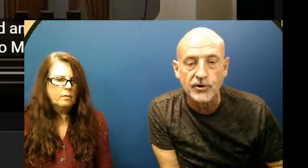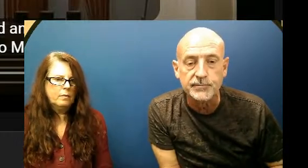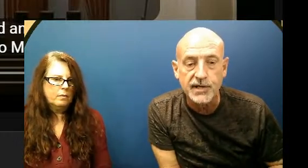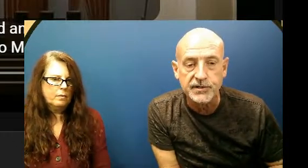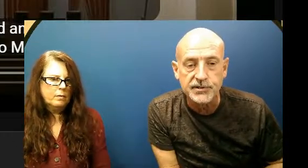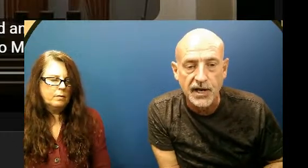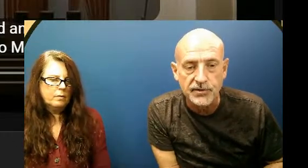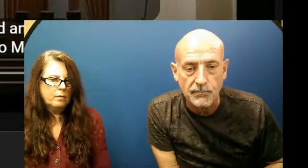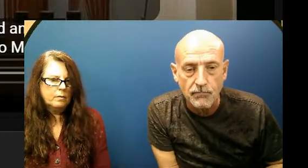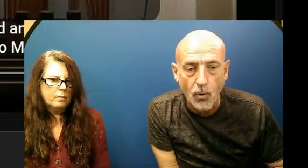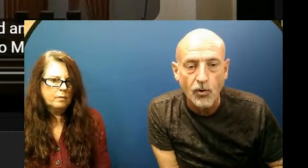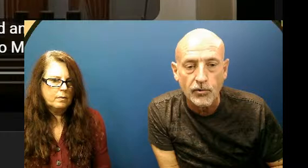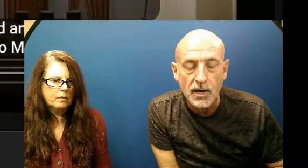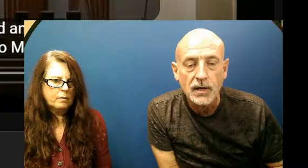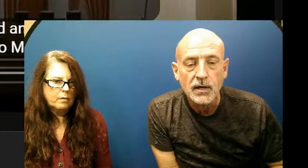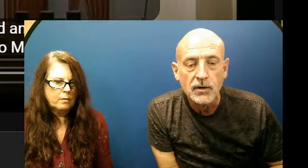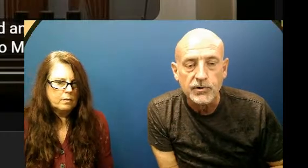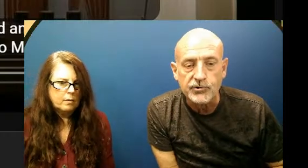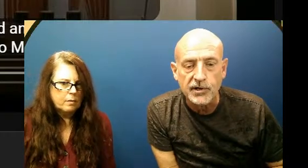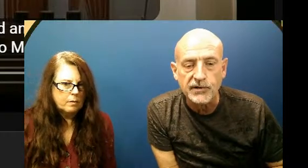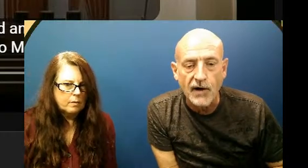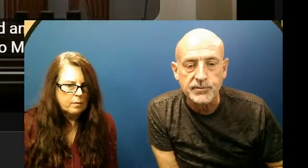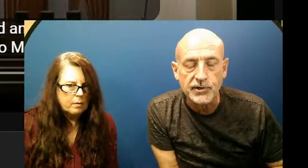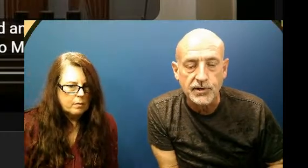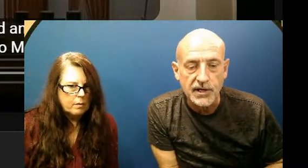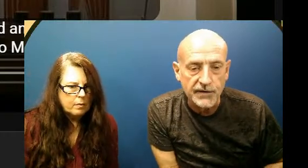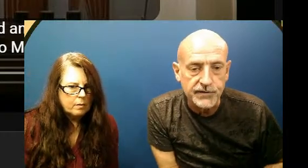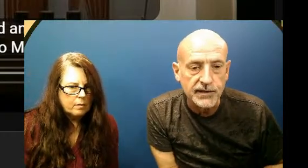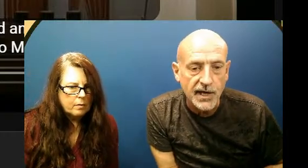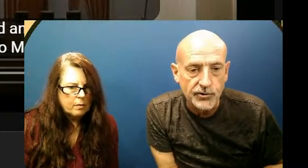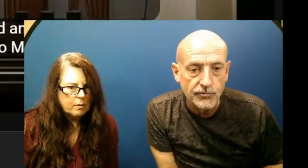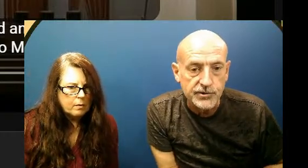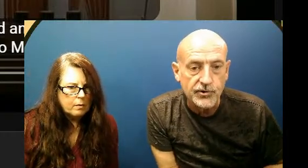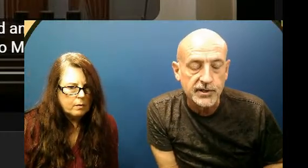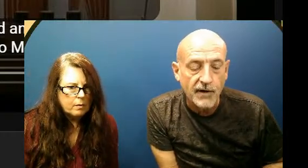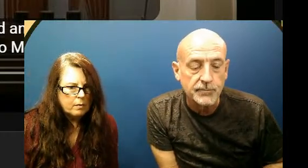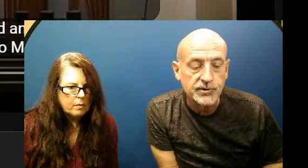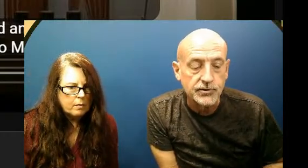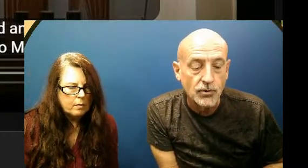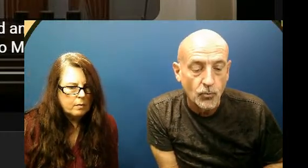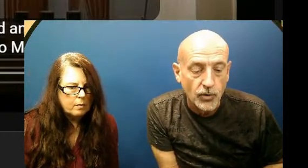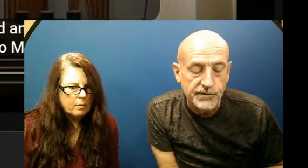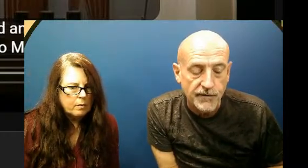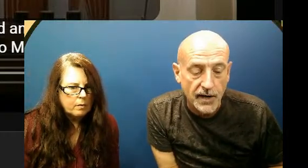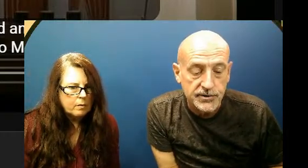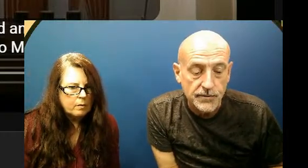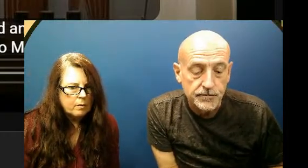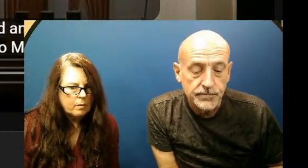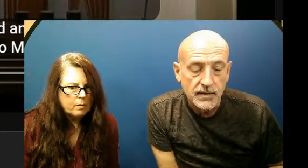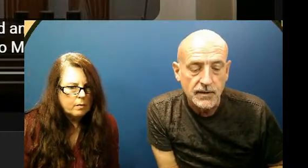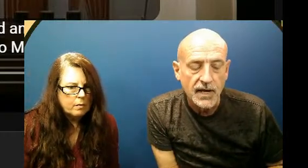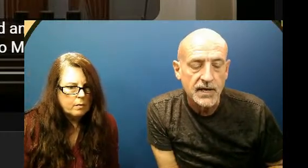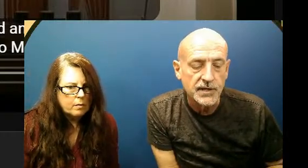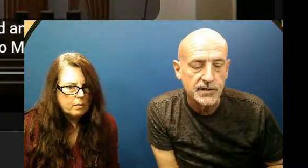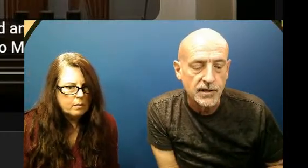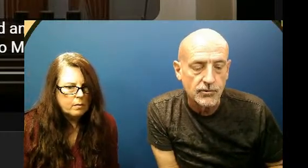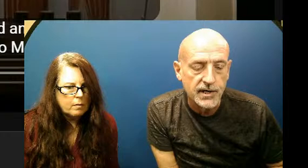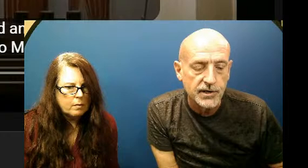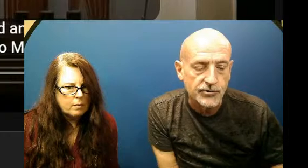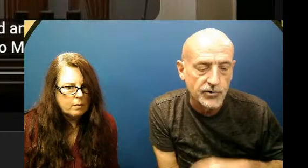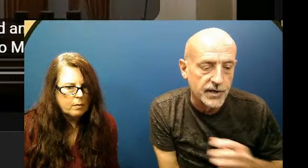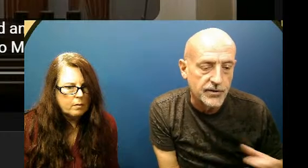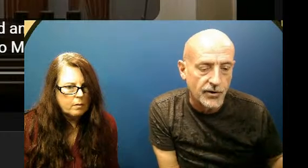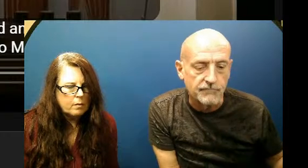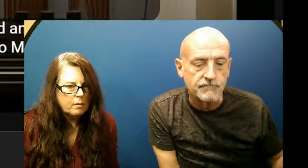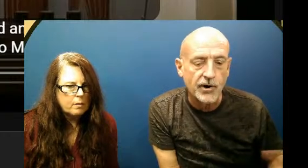any circumstances, take the more restrictive option if the lesser restrictive option will suffice. Okay. And then